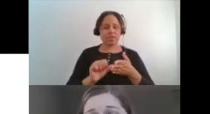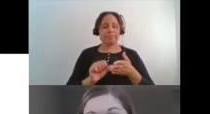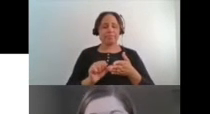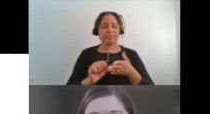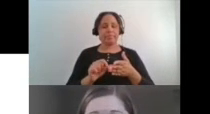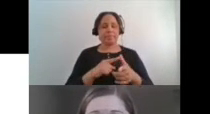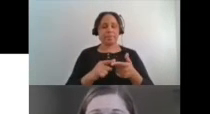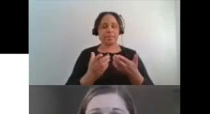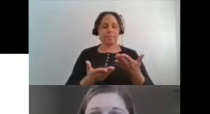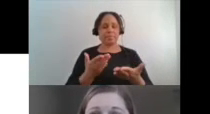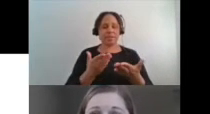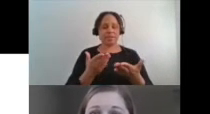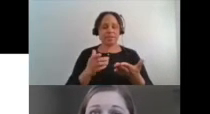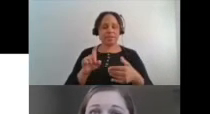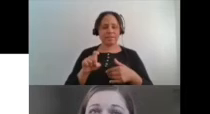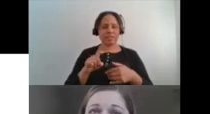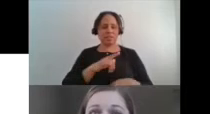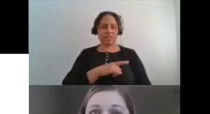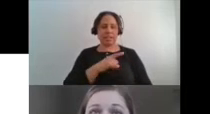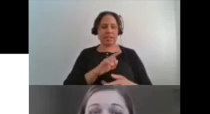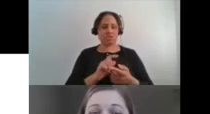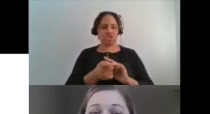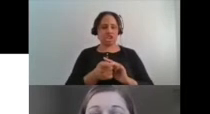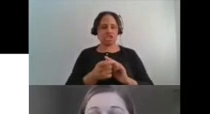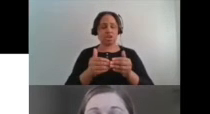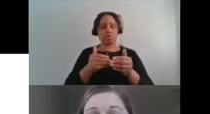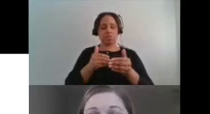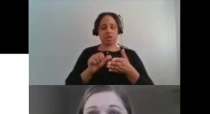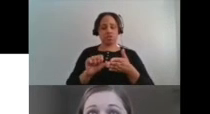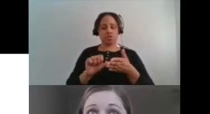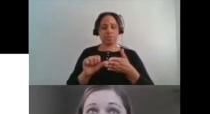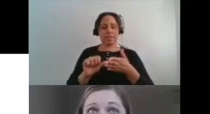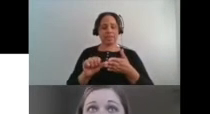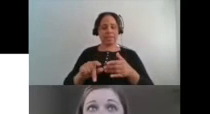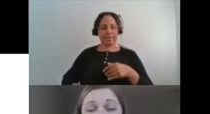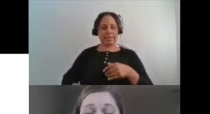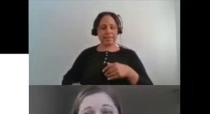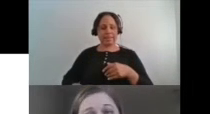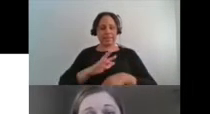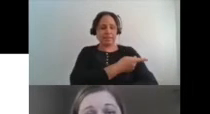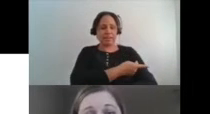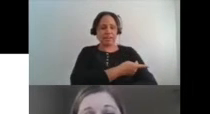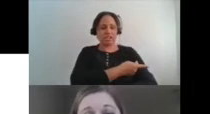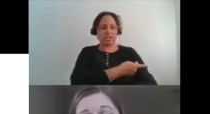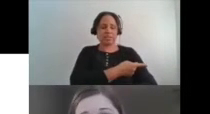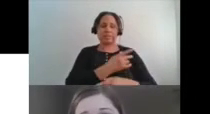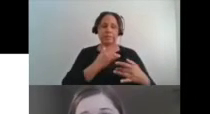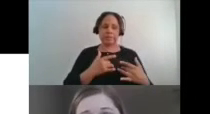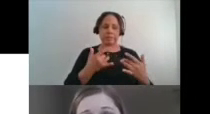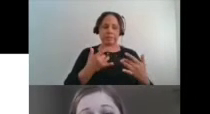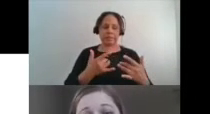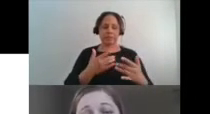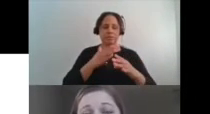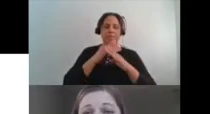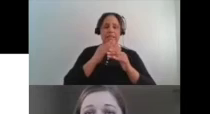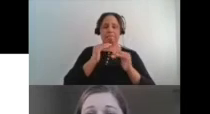maybe even necessary lifestyle changes. So pre-transplant kidney patients are usually on a fluid restriction. They cannot drink a lot of